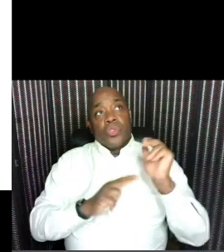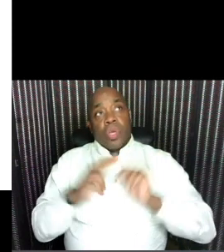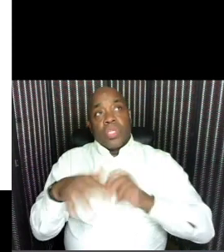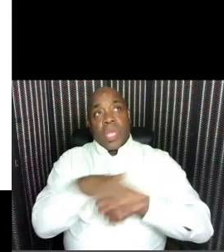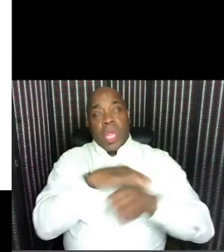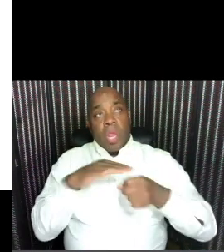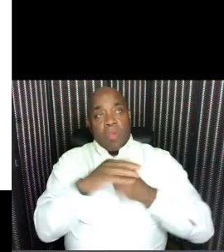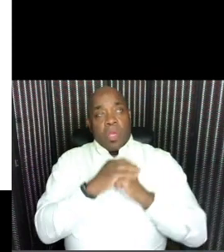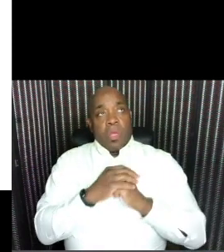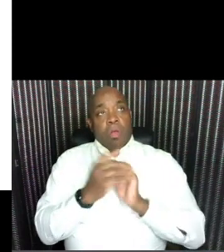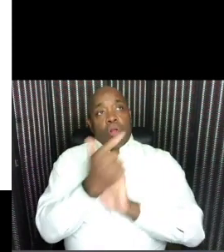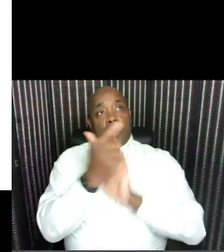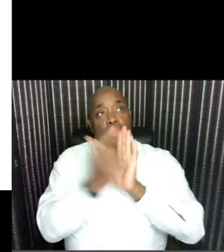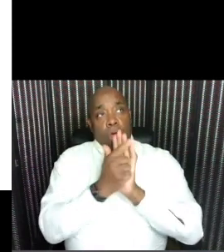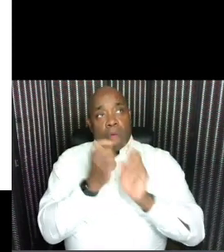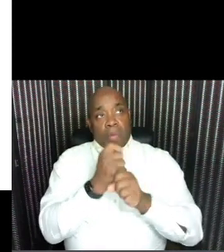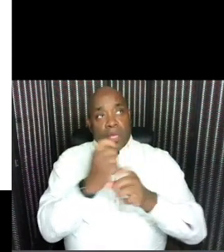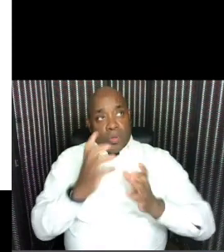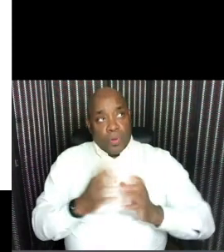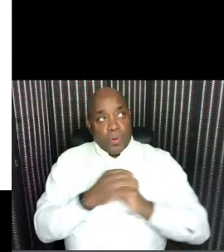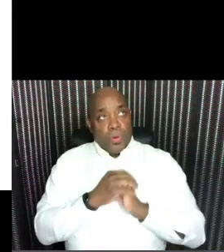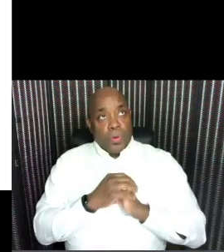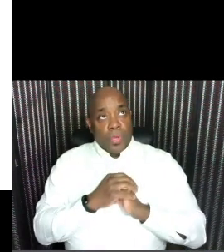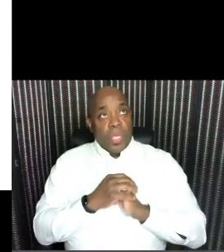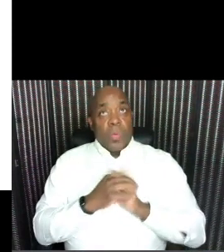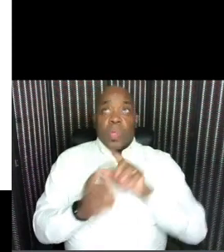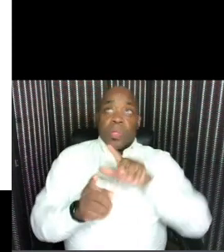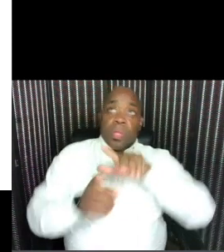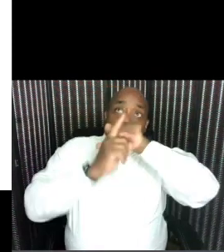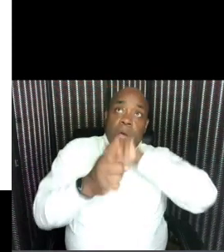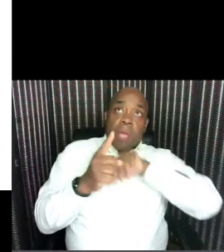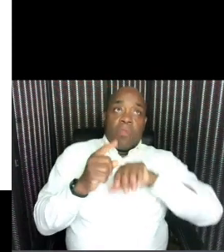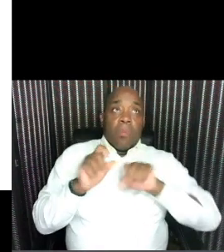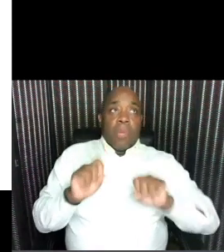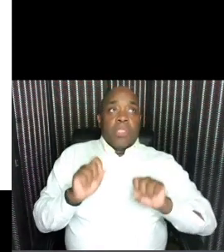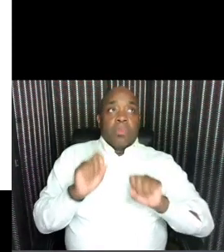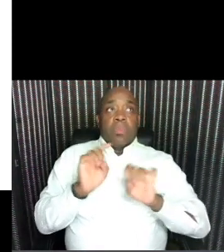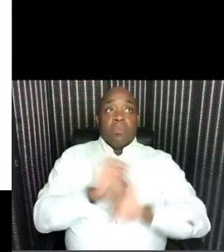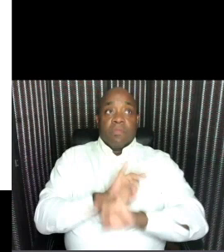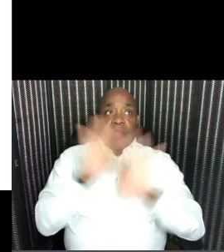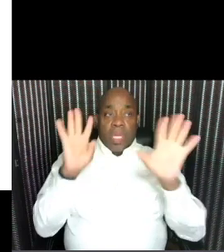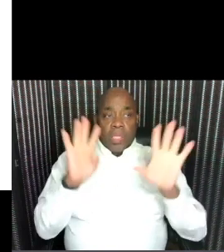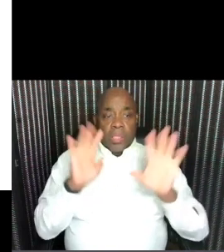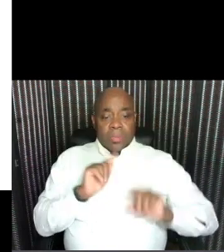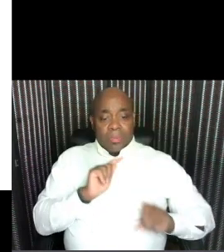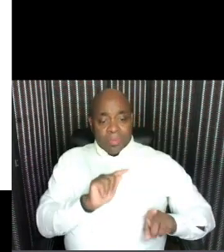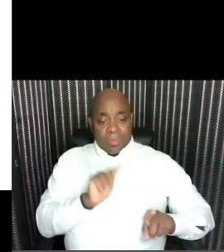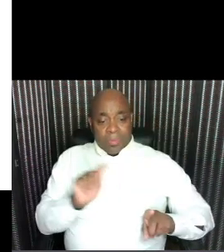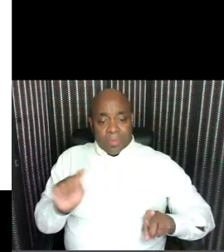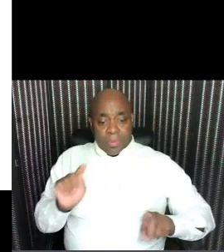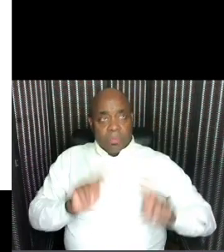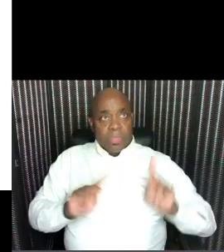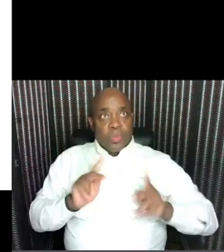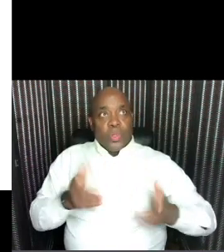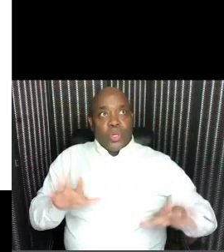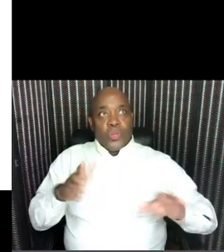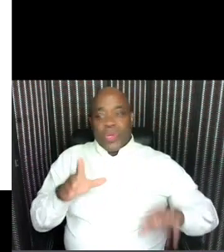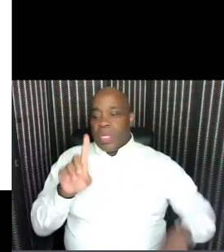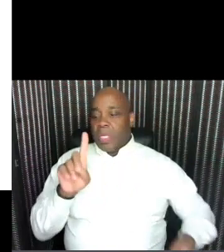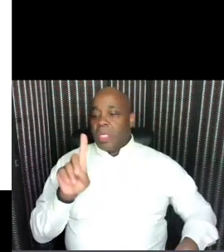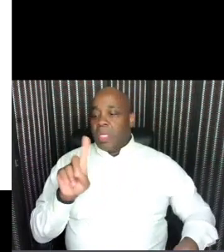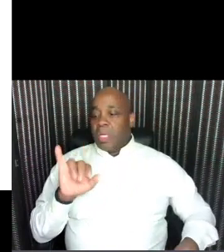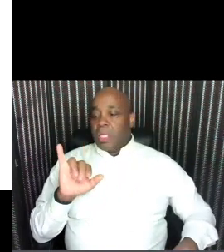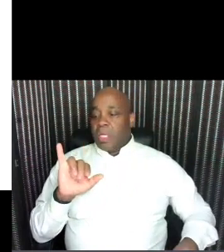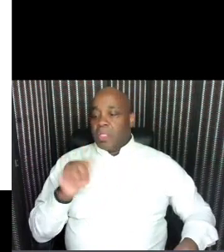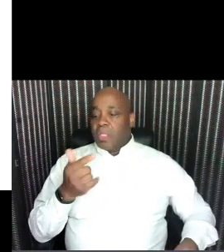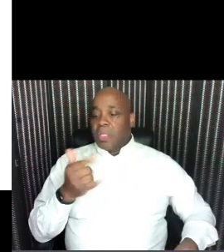lawmaker who had to run from possible violence. These are people who already, in the digital public record, have told us